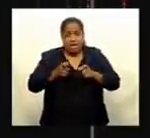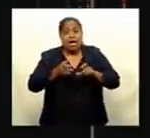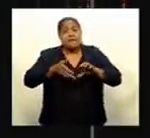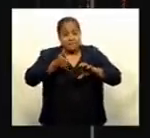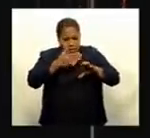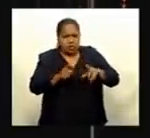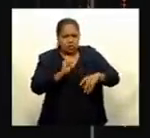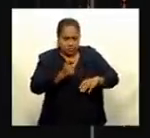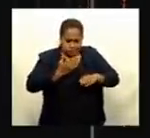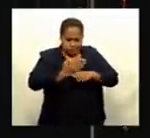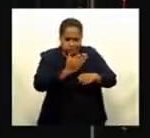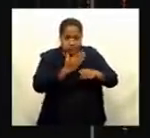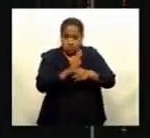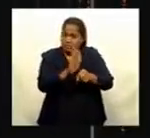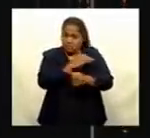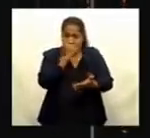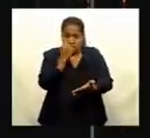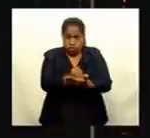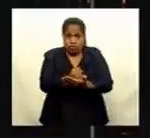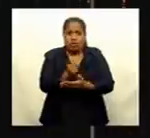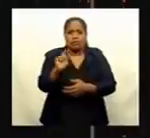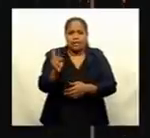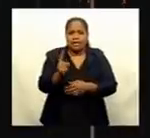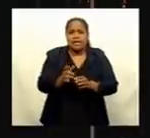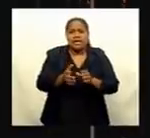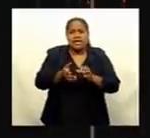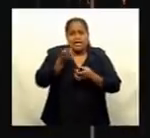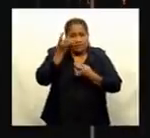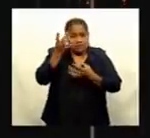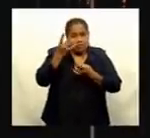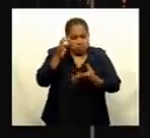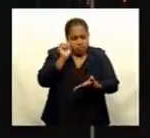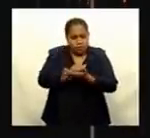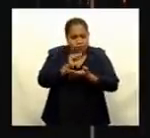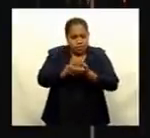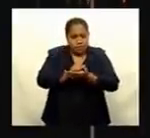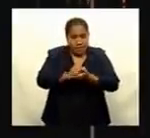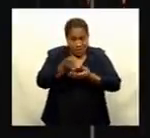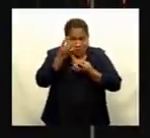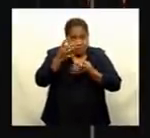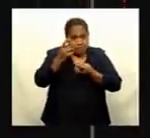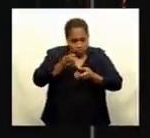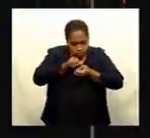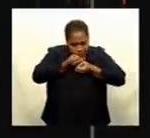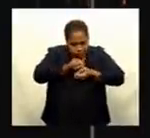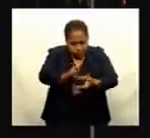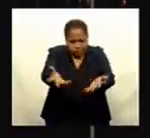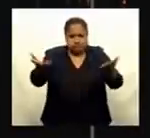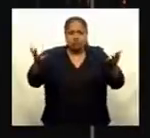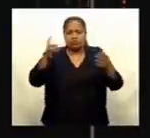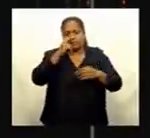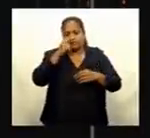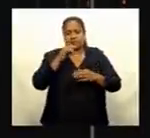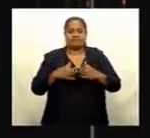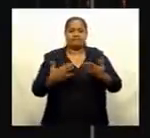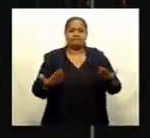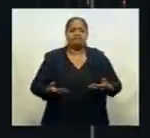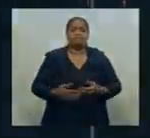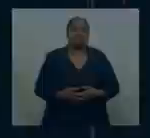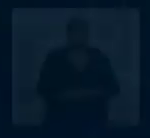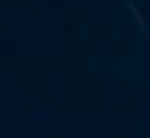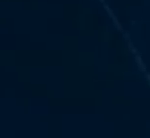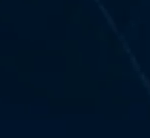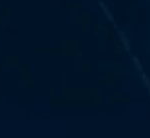ensure misinformation is verified and credible news is disseminated to the people now more than ever. Lina Rees reports.